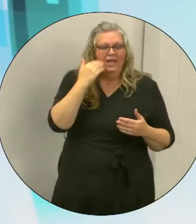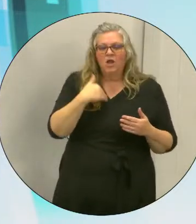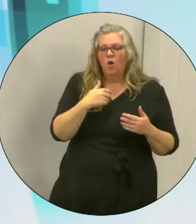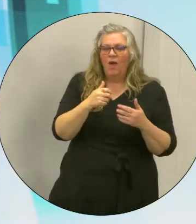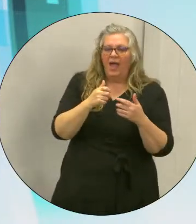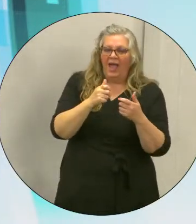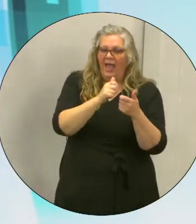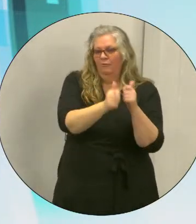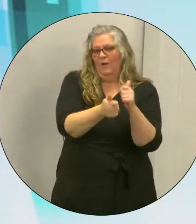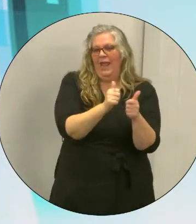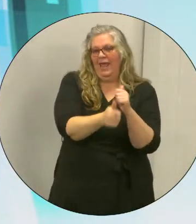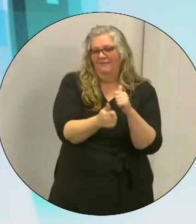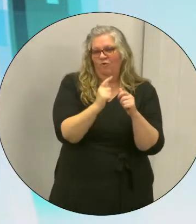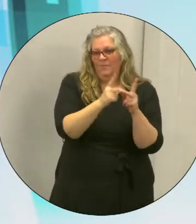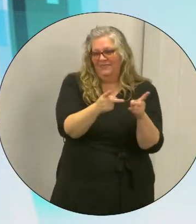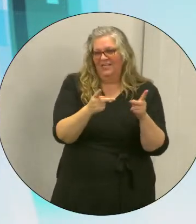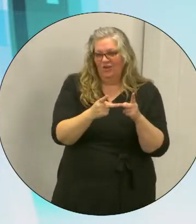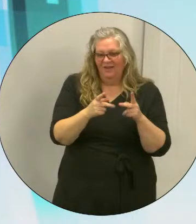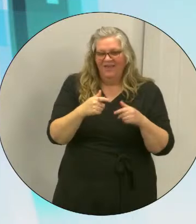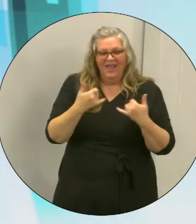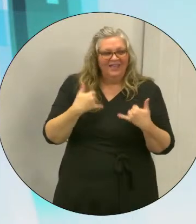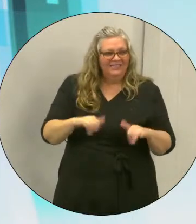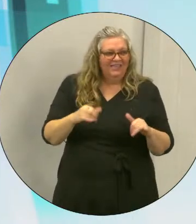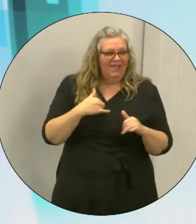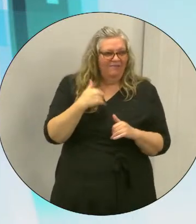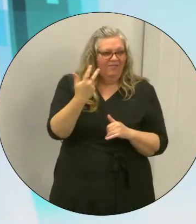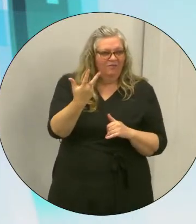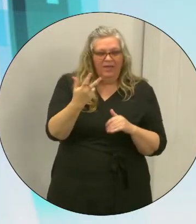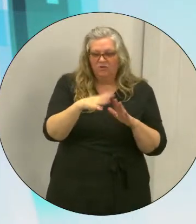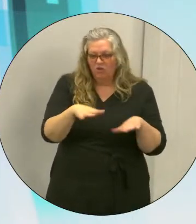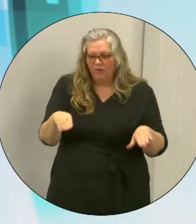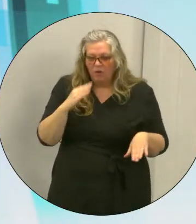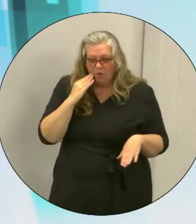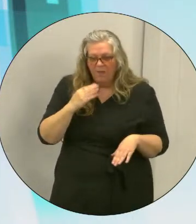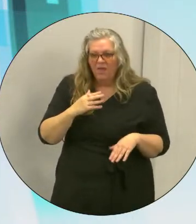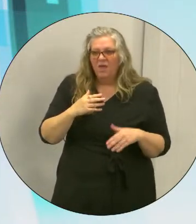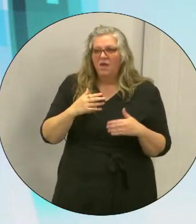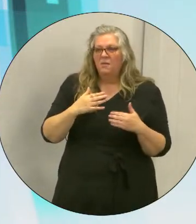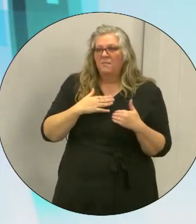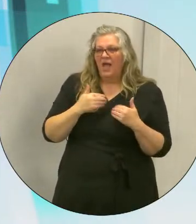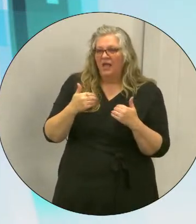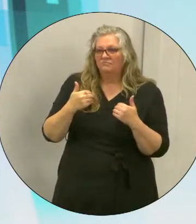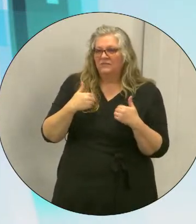mean. I do still have 3 children at home, and my youngest is in 3rd grade, and